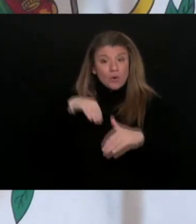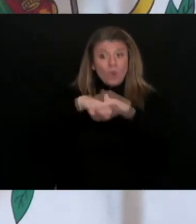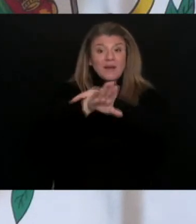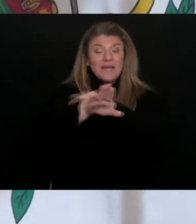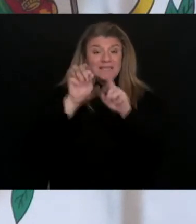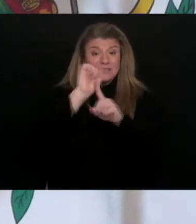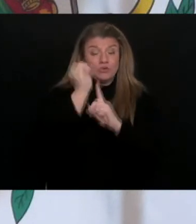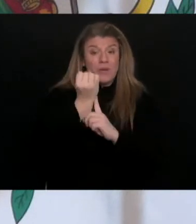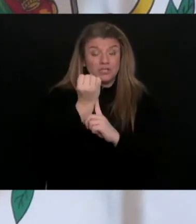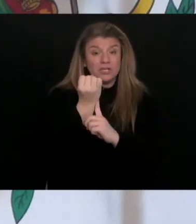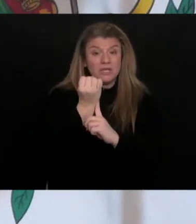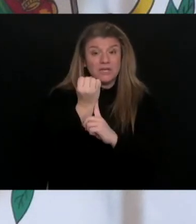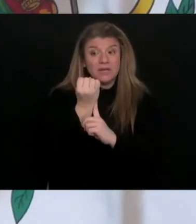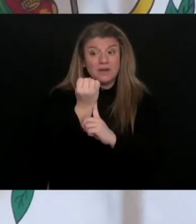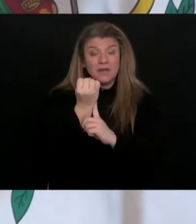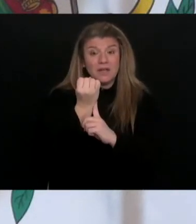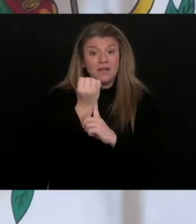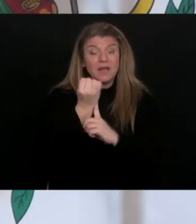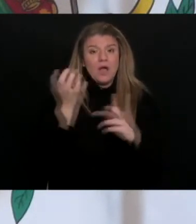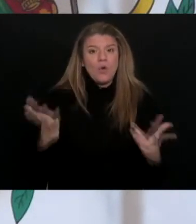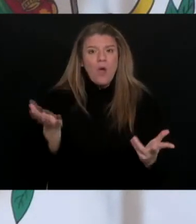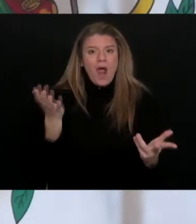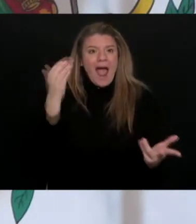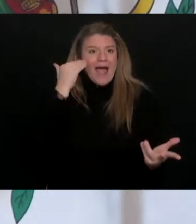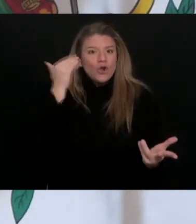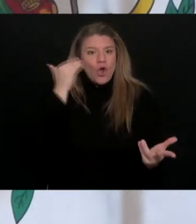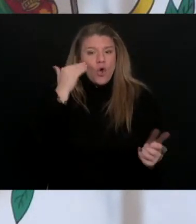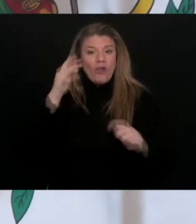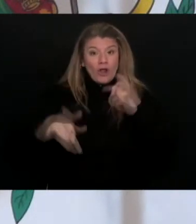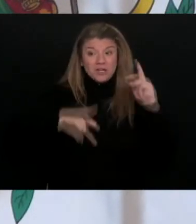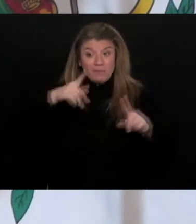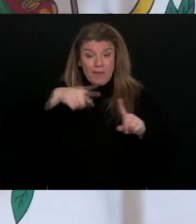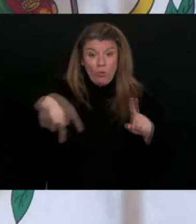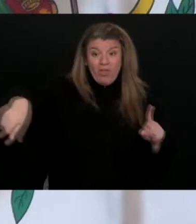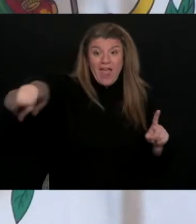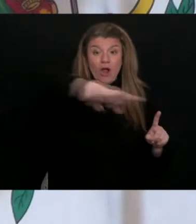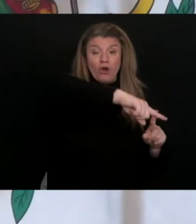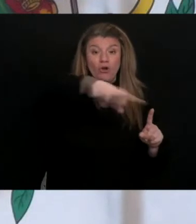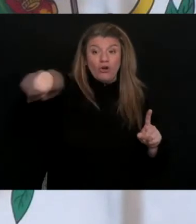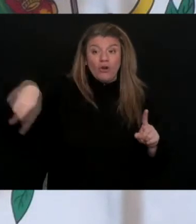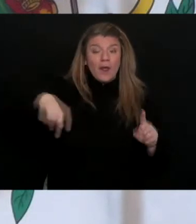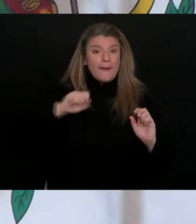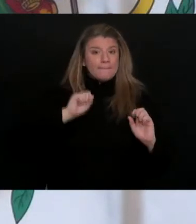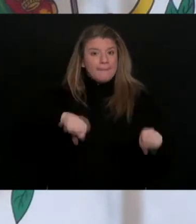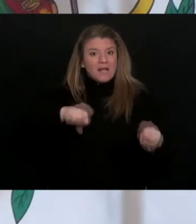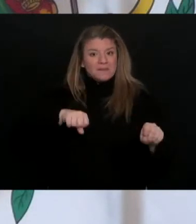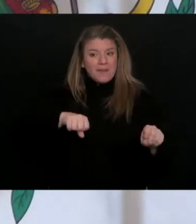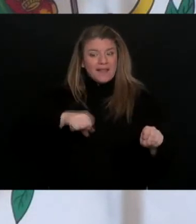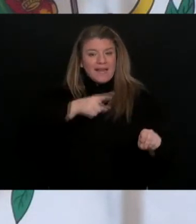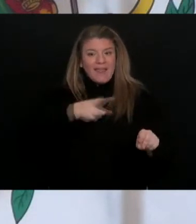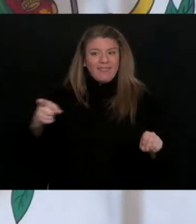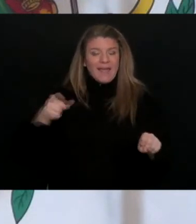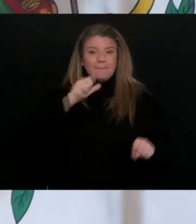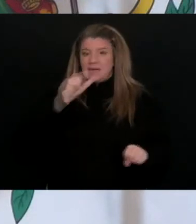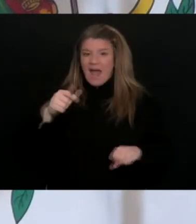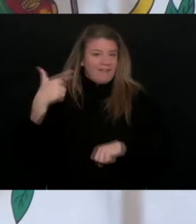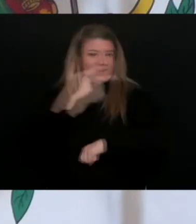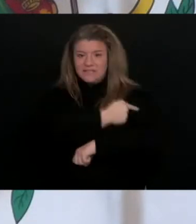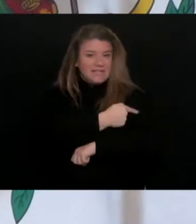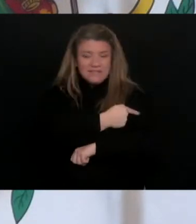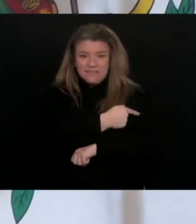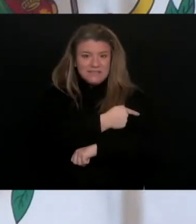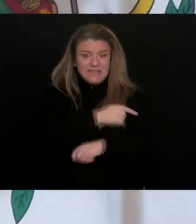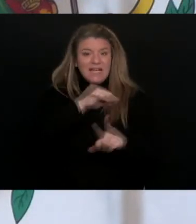where, I know that there's people around me that are, the possibility of them being unvaccinated